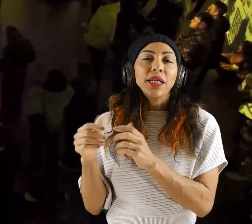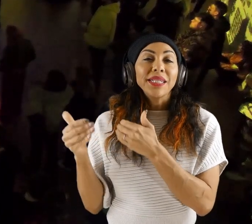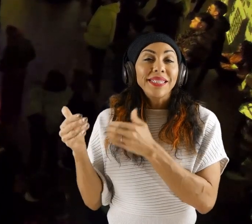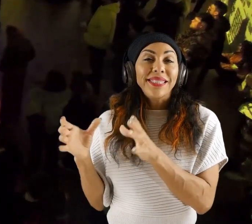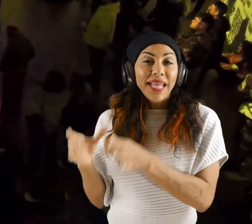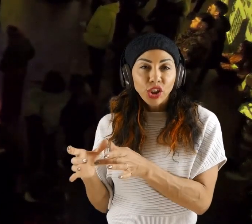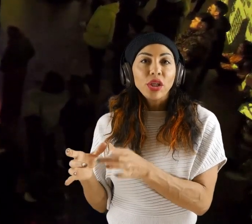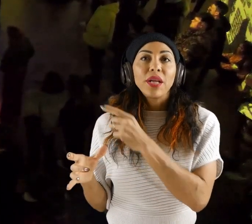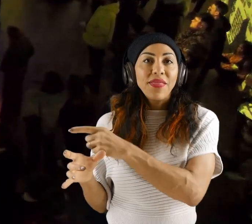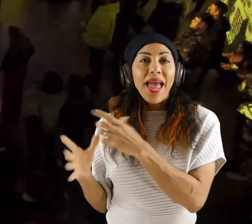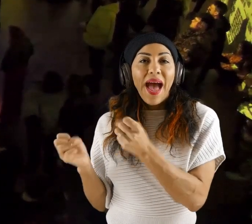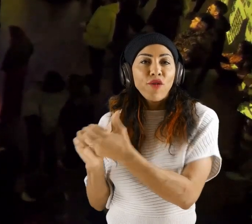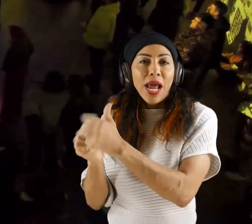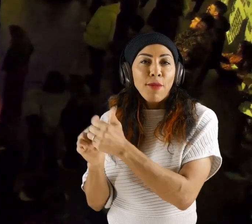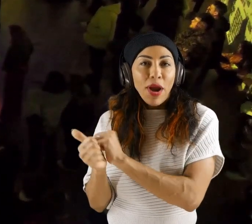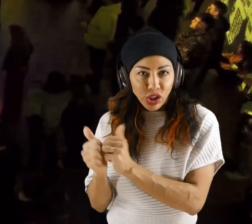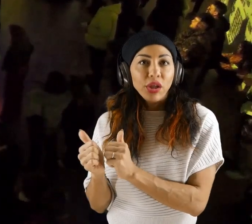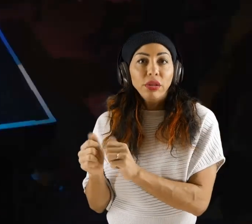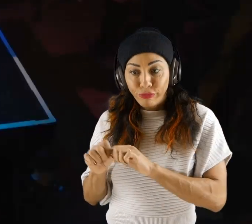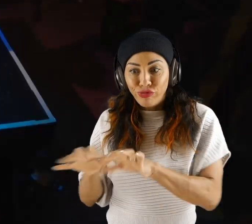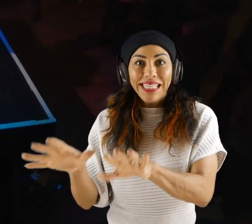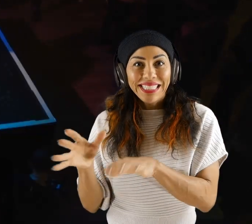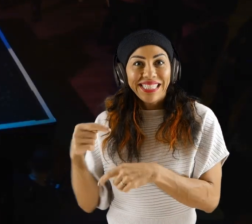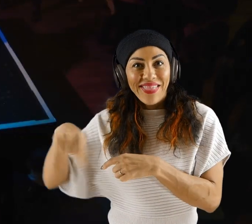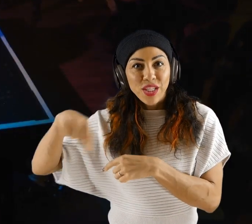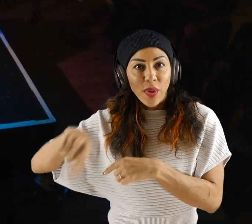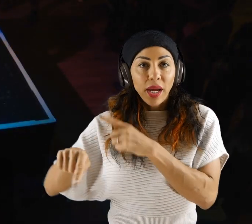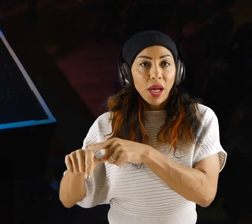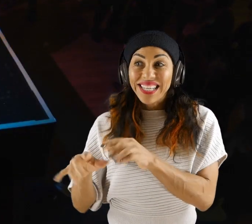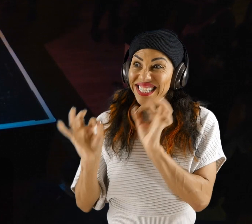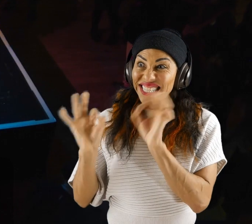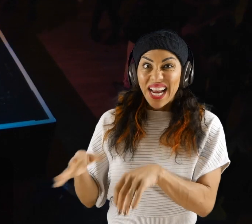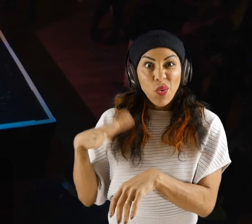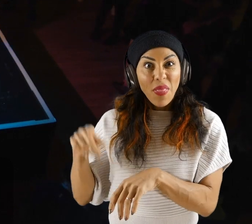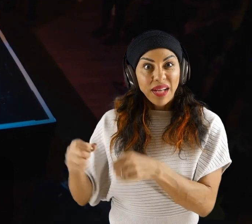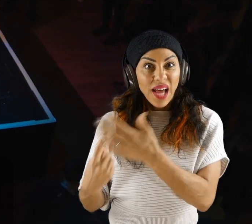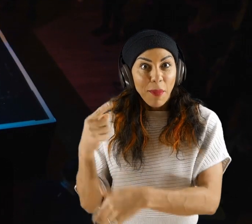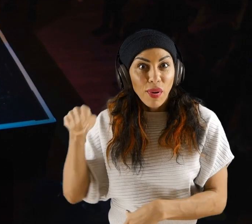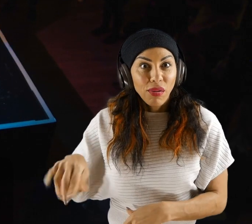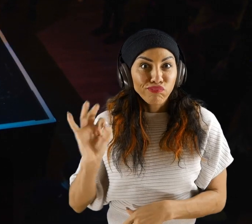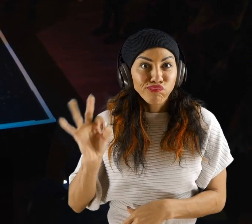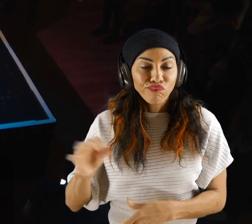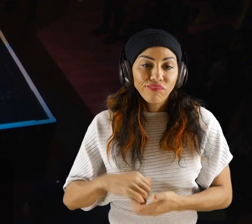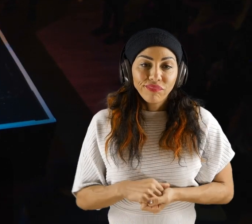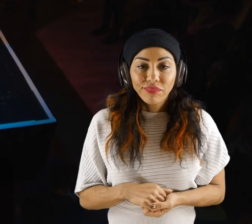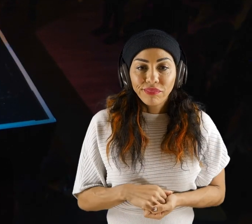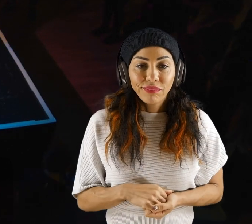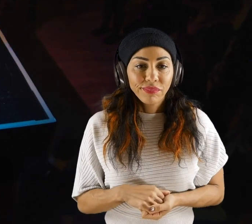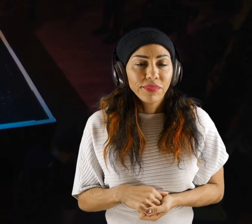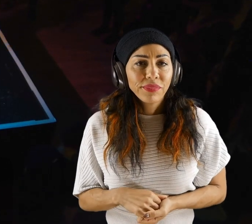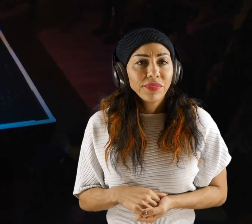perfect. This is exactly what I want to happen. I was just wondering how you strike some kind of balance